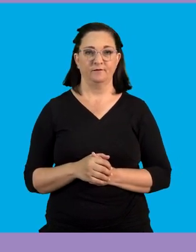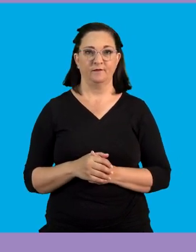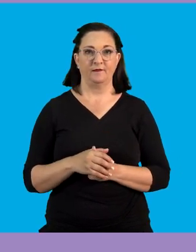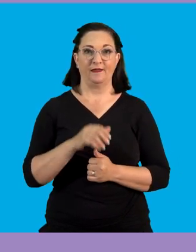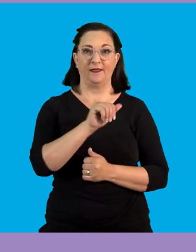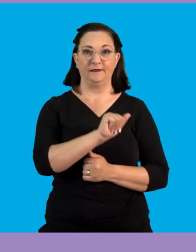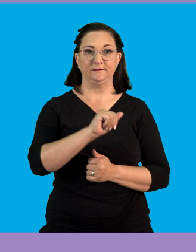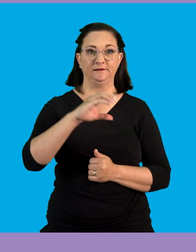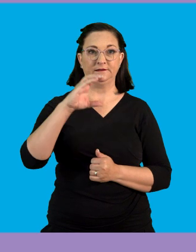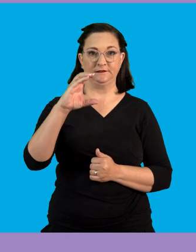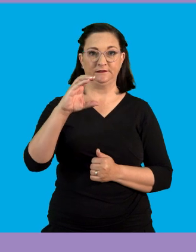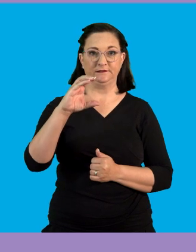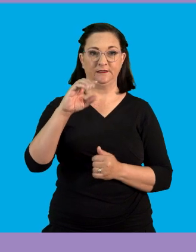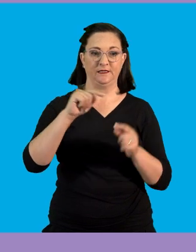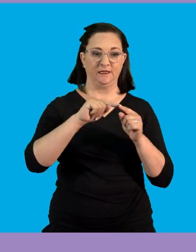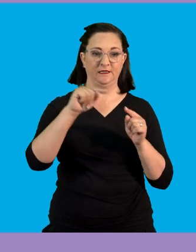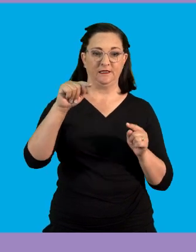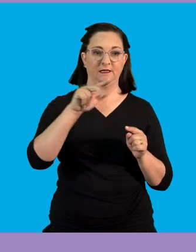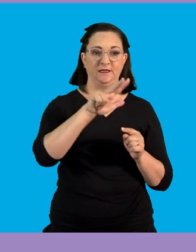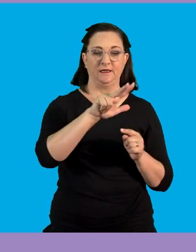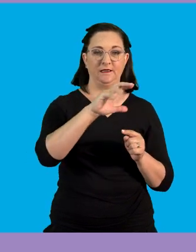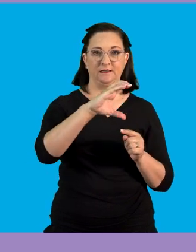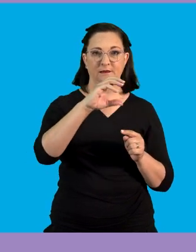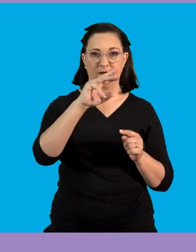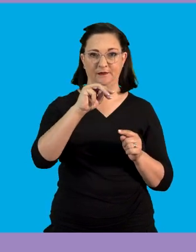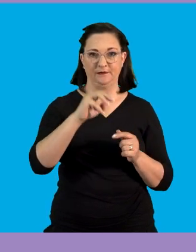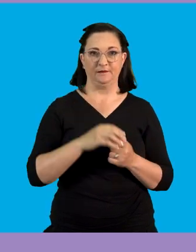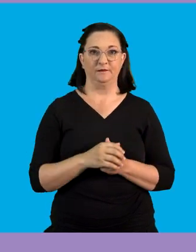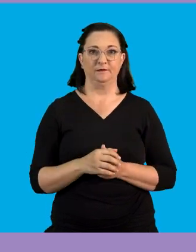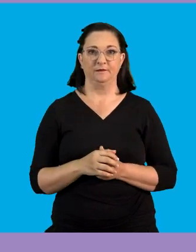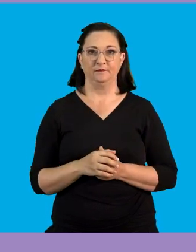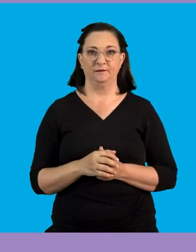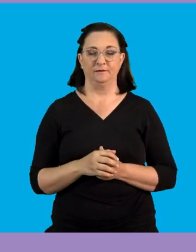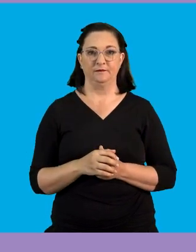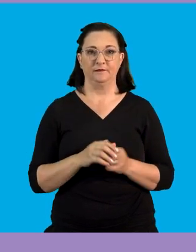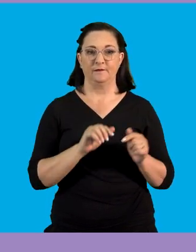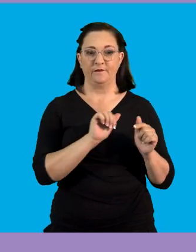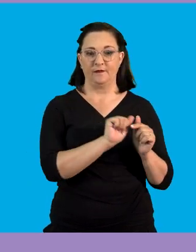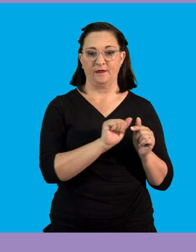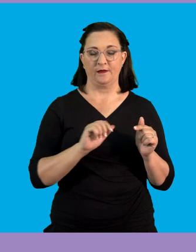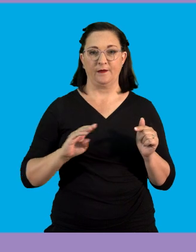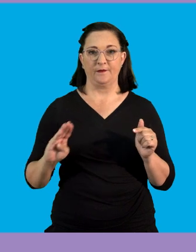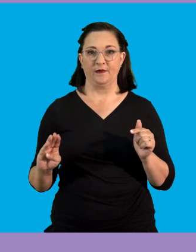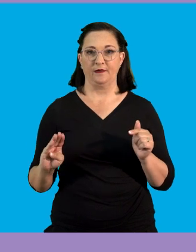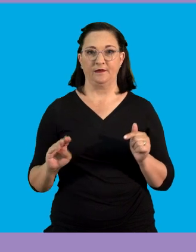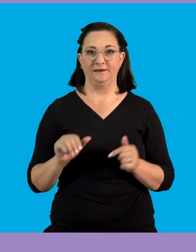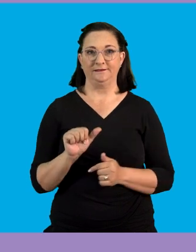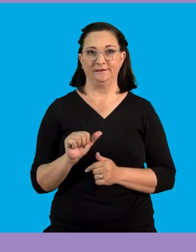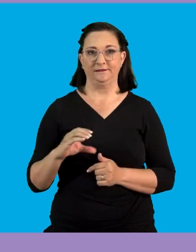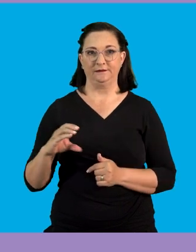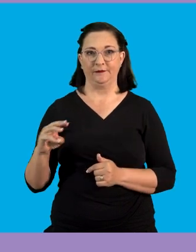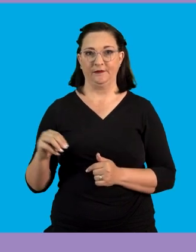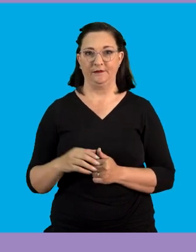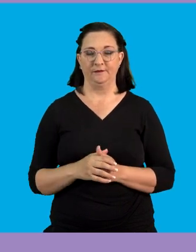mark that we are making. And then line AC is 8 centimeters, and